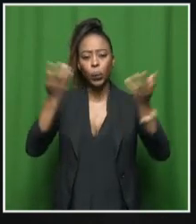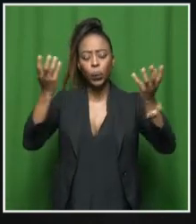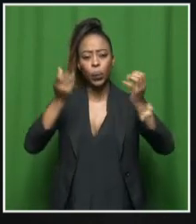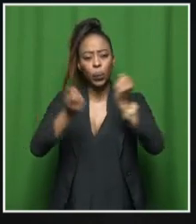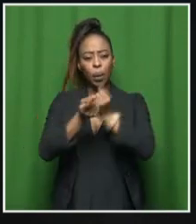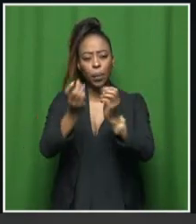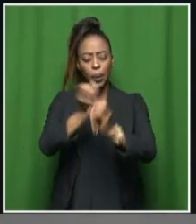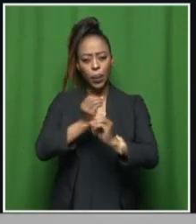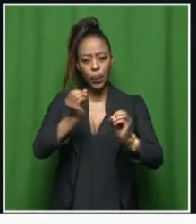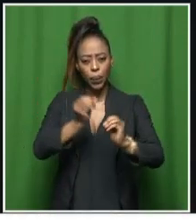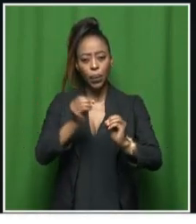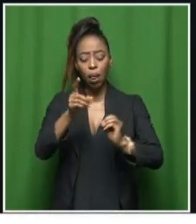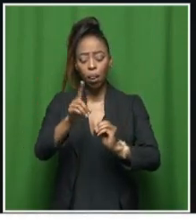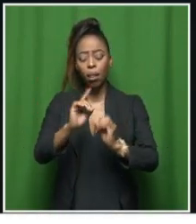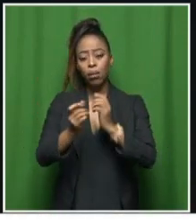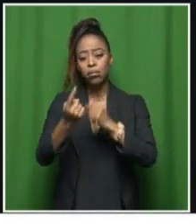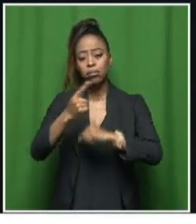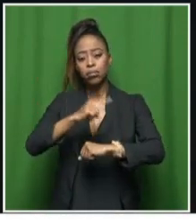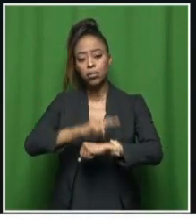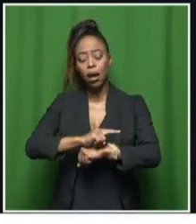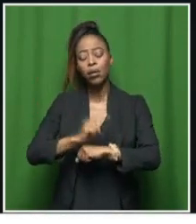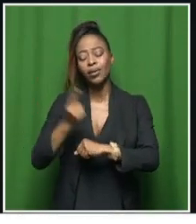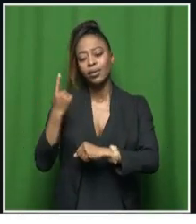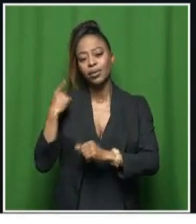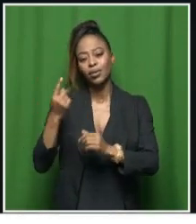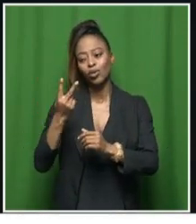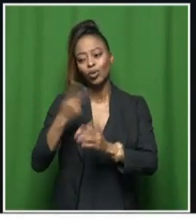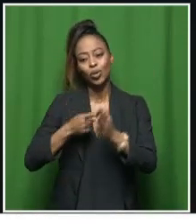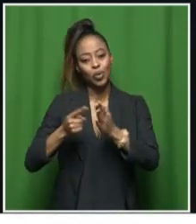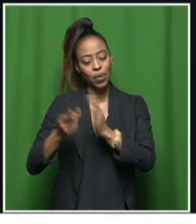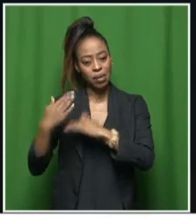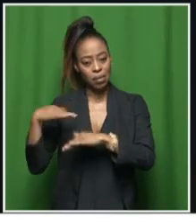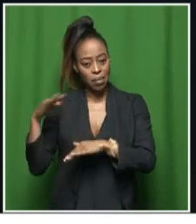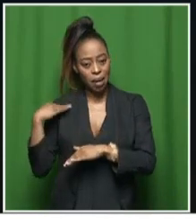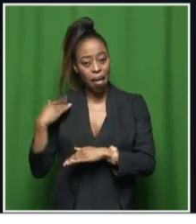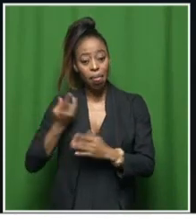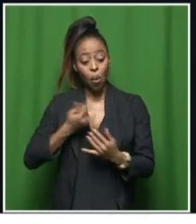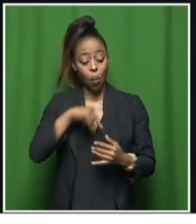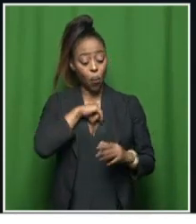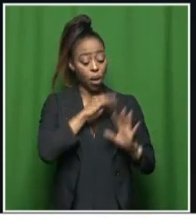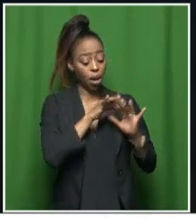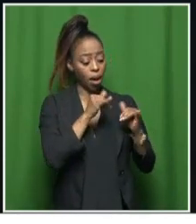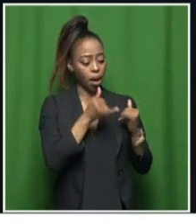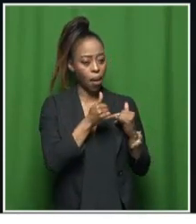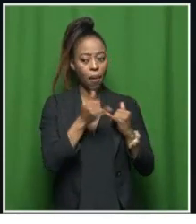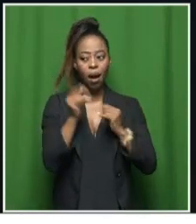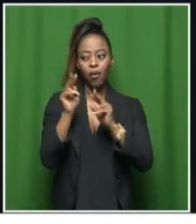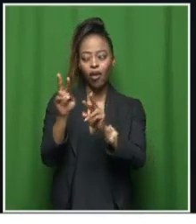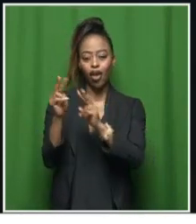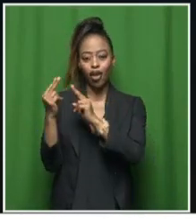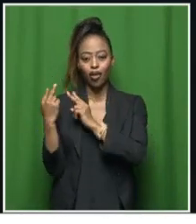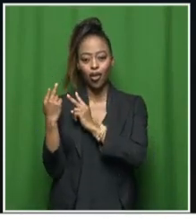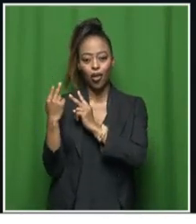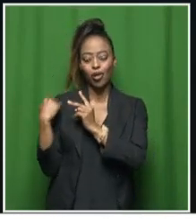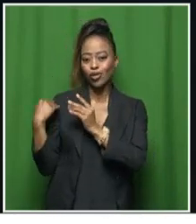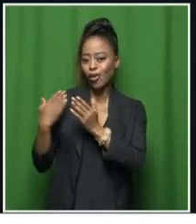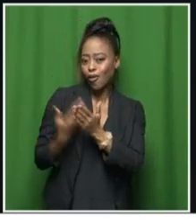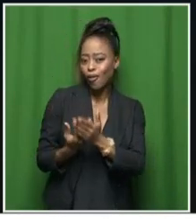ago, and as Nestlé, it was really an opportunity for us to reflect on the journey that we have been, particularly on